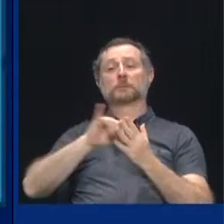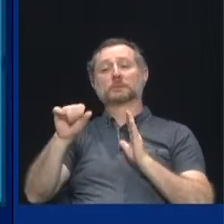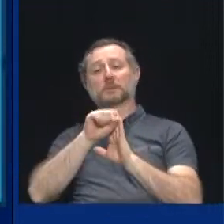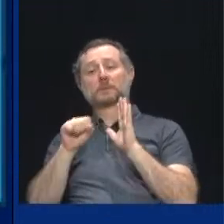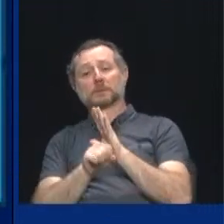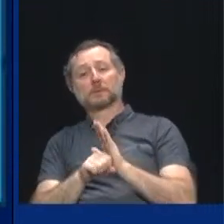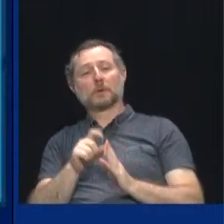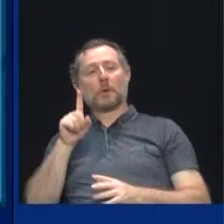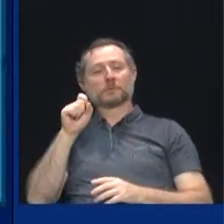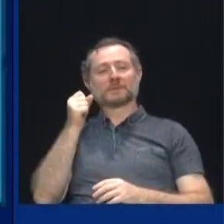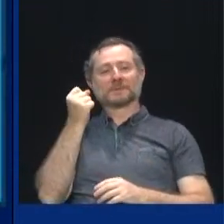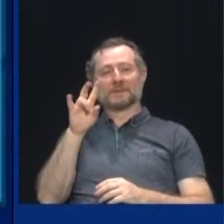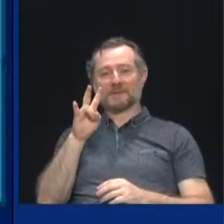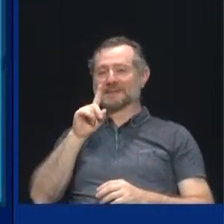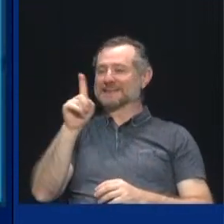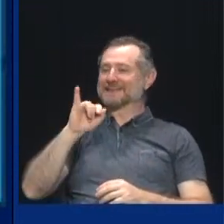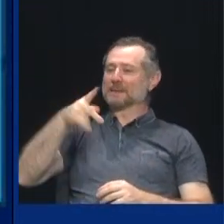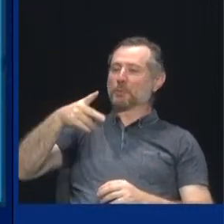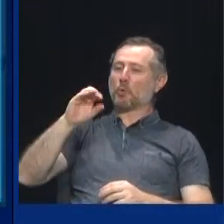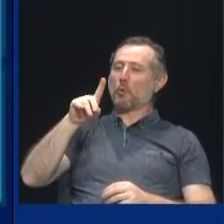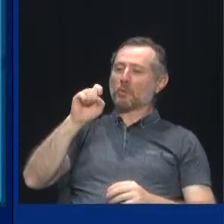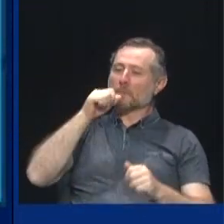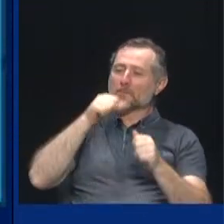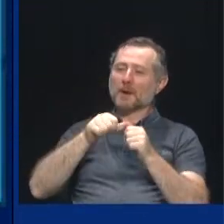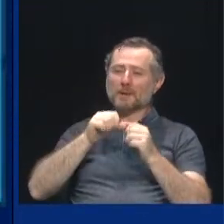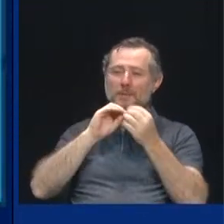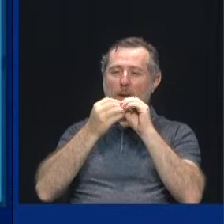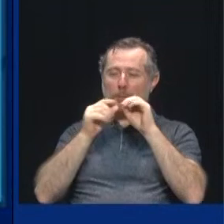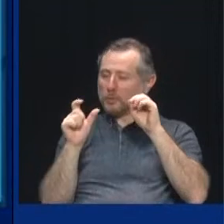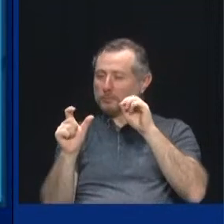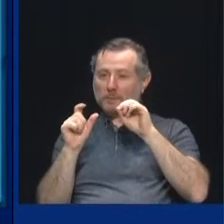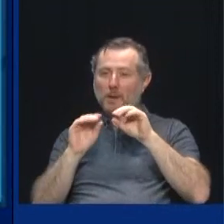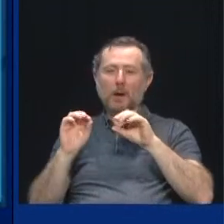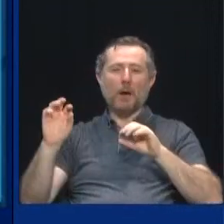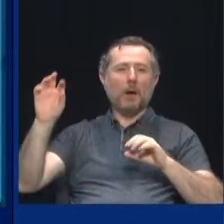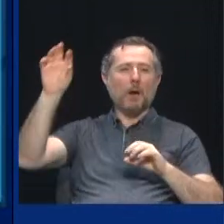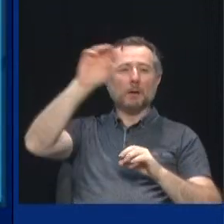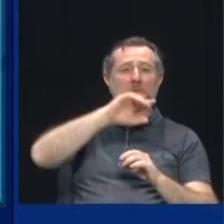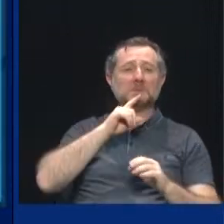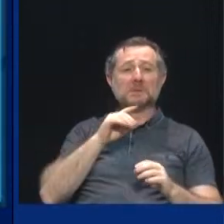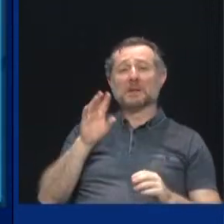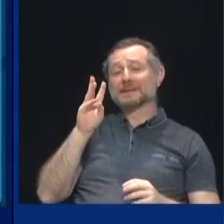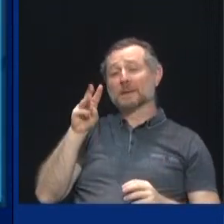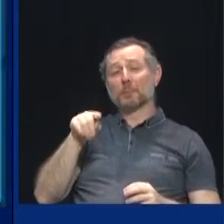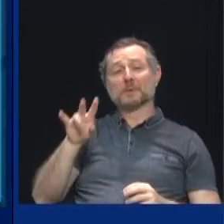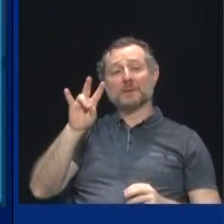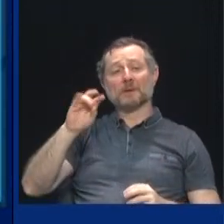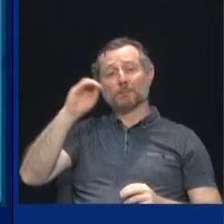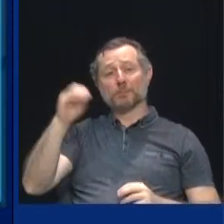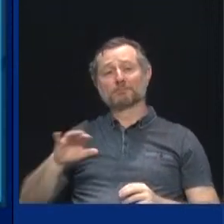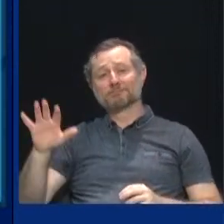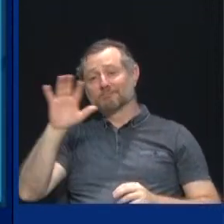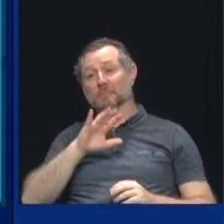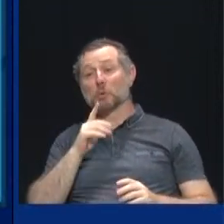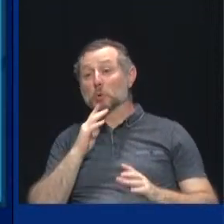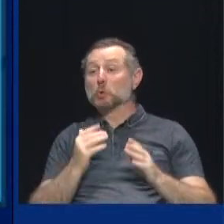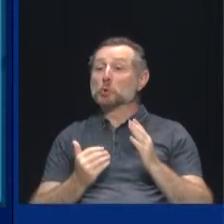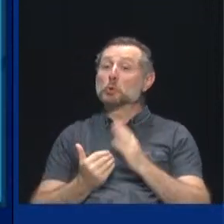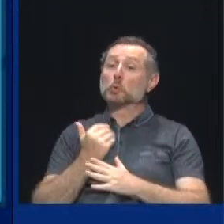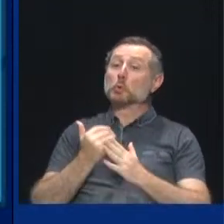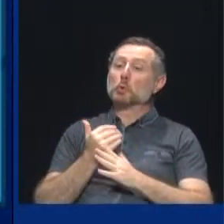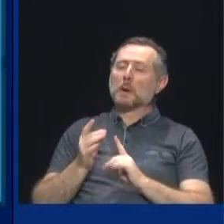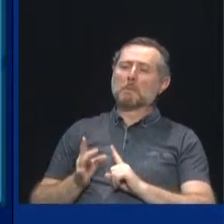codes. Only about 6.7% of the state has new positive